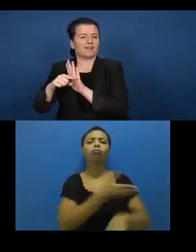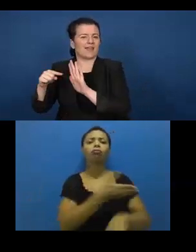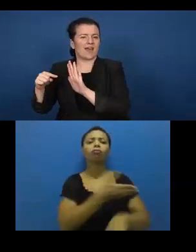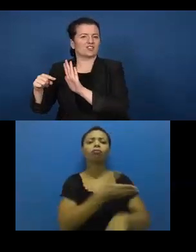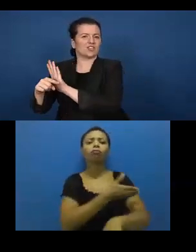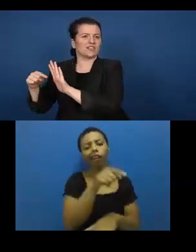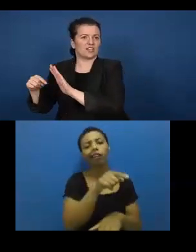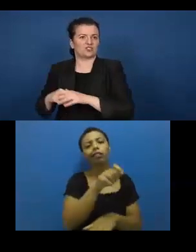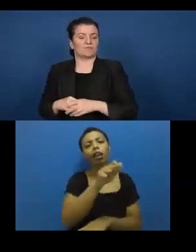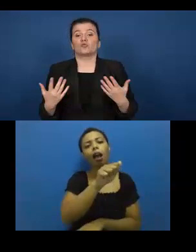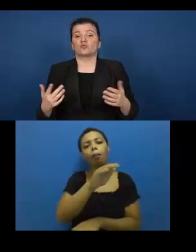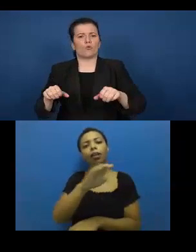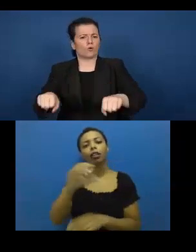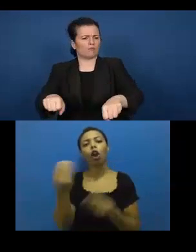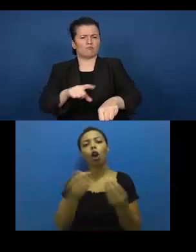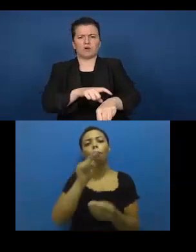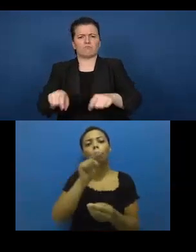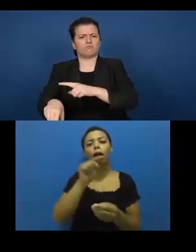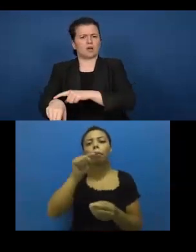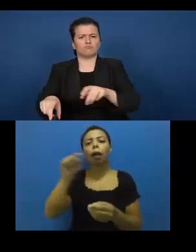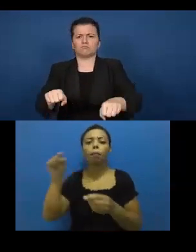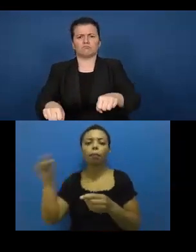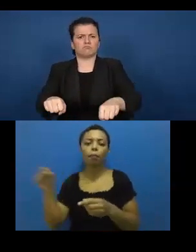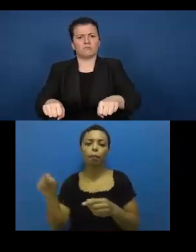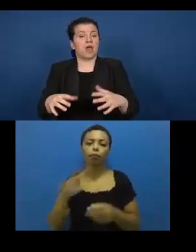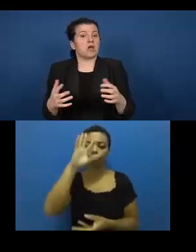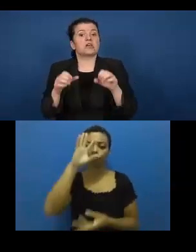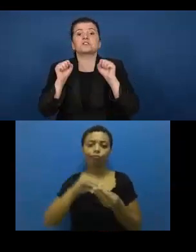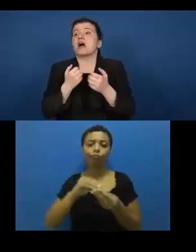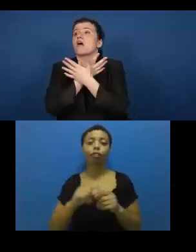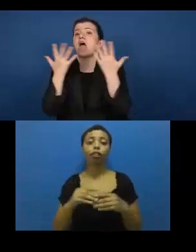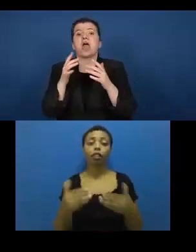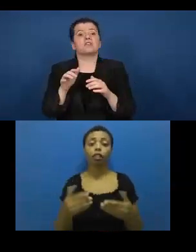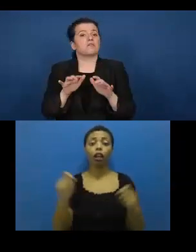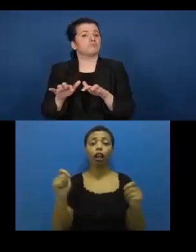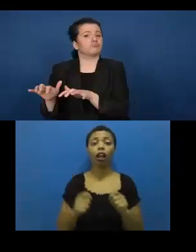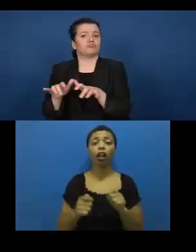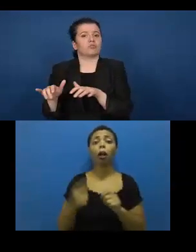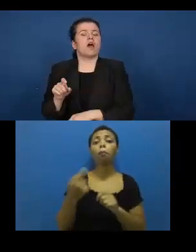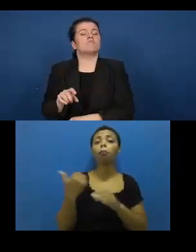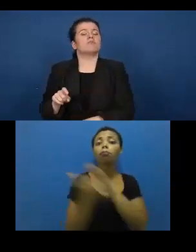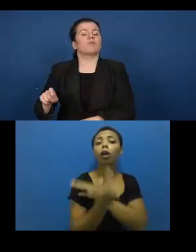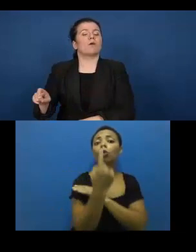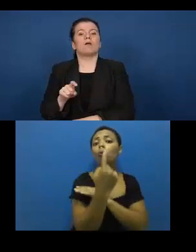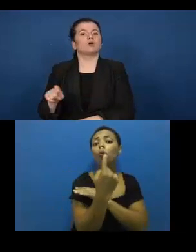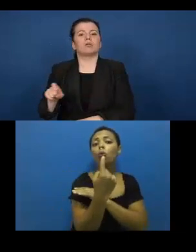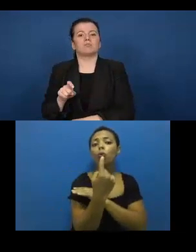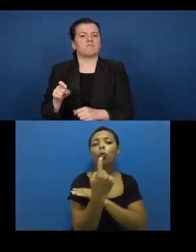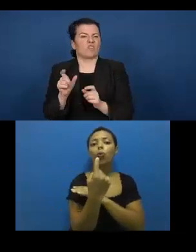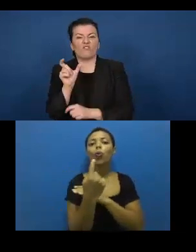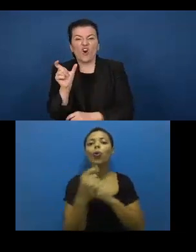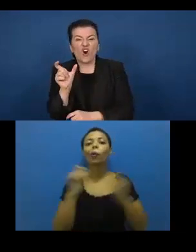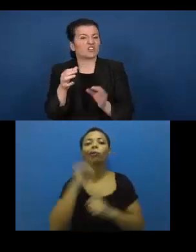you can send basically any message, because with the tactile Morse code alphabet, you can make any word or any